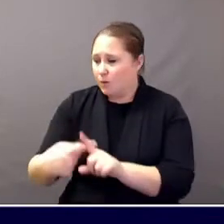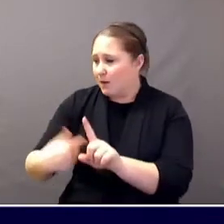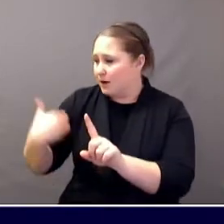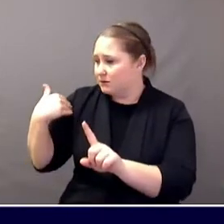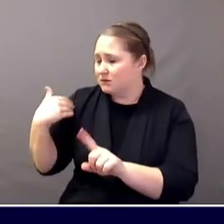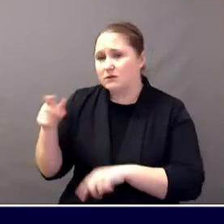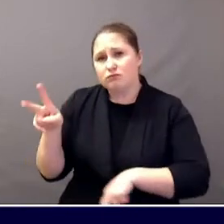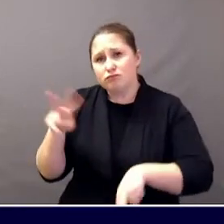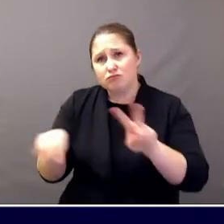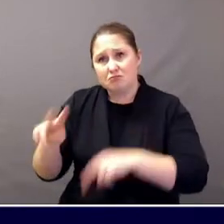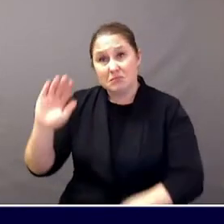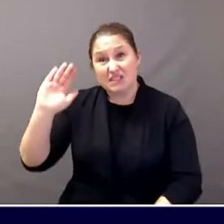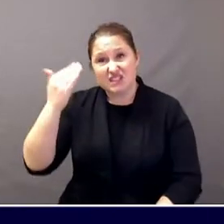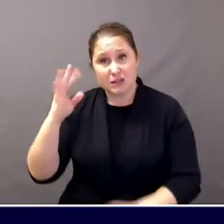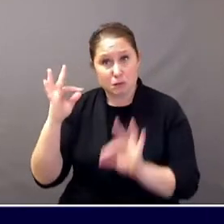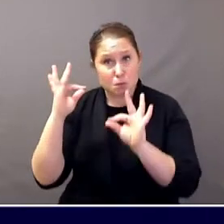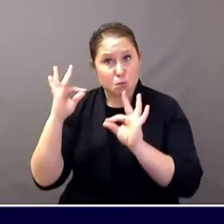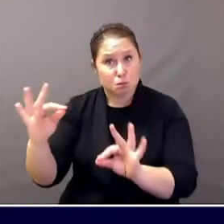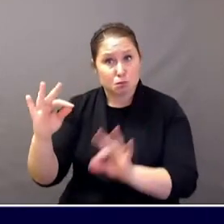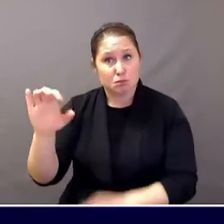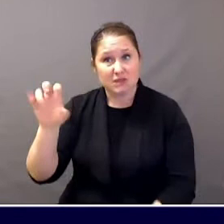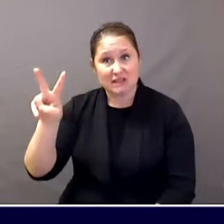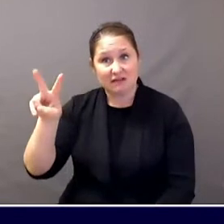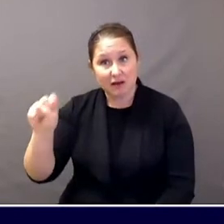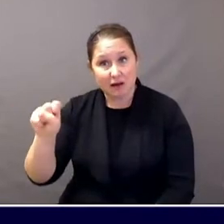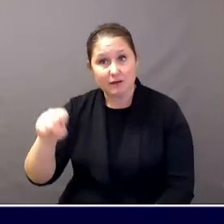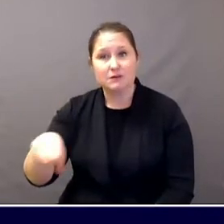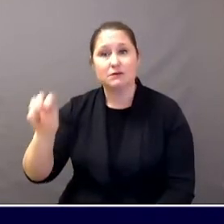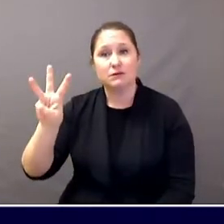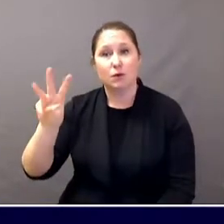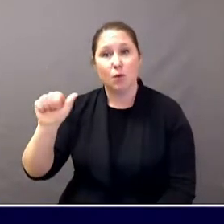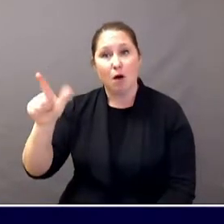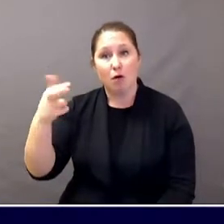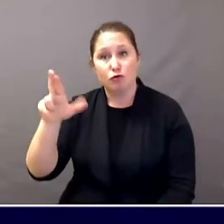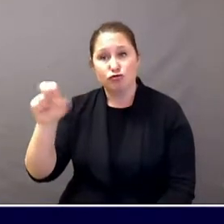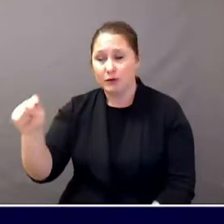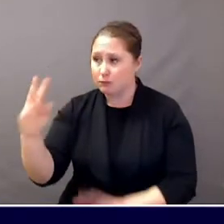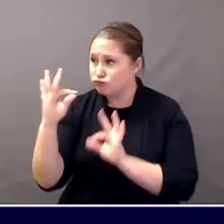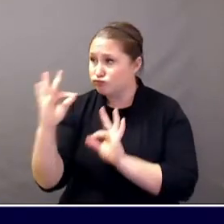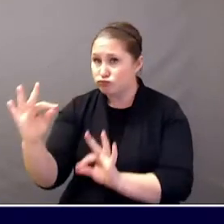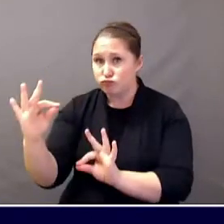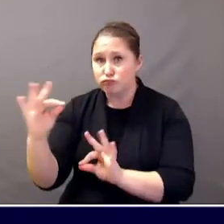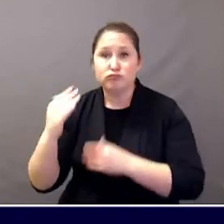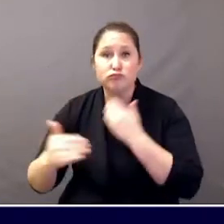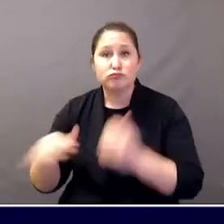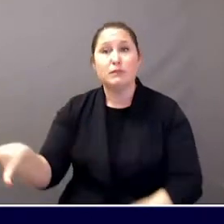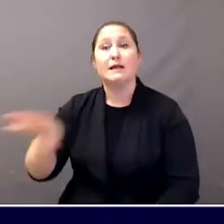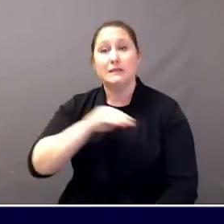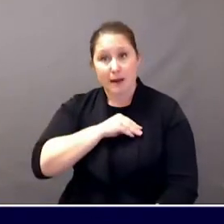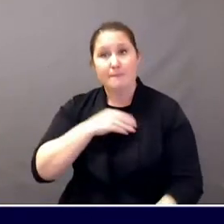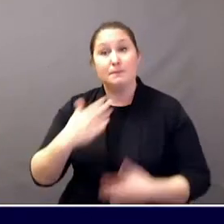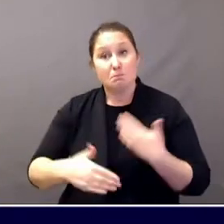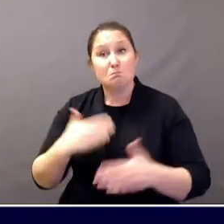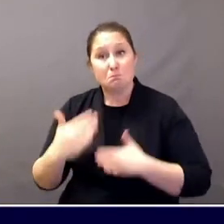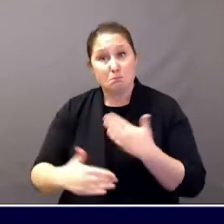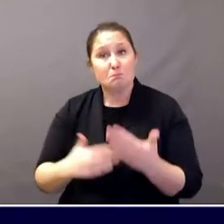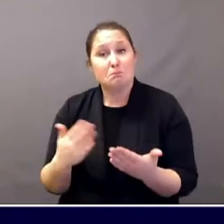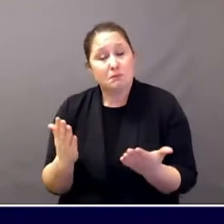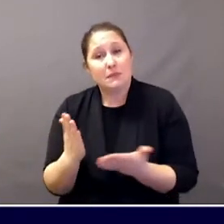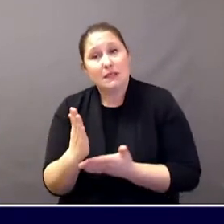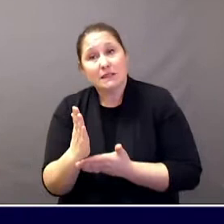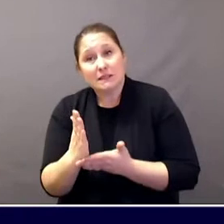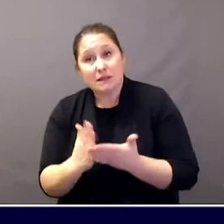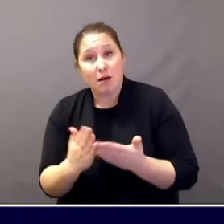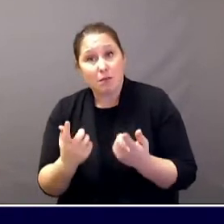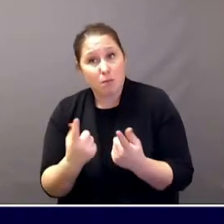looked promising. We took the option like the vast majority of states. I still think that there are some pockets of success